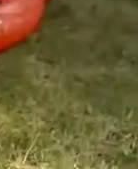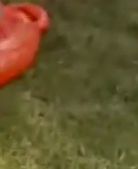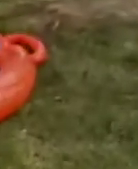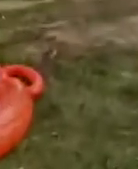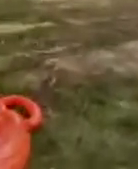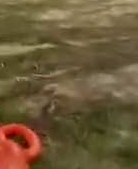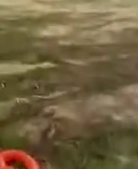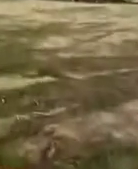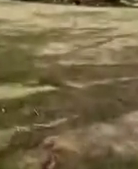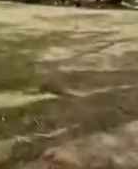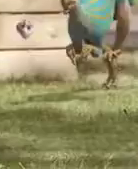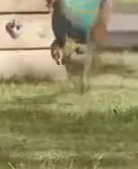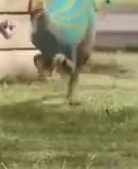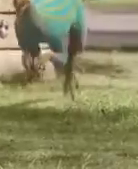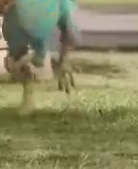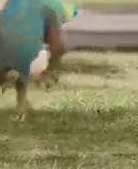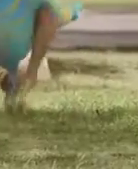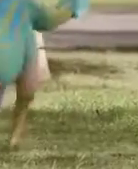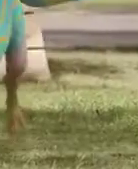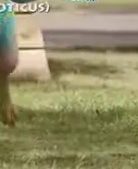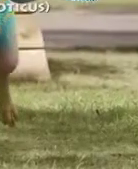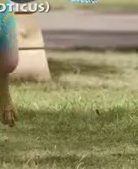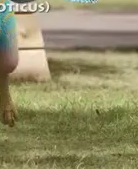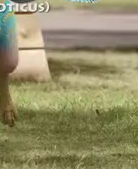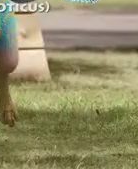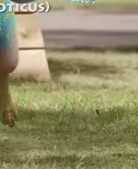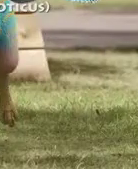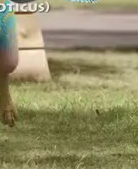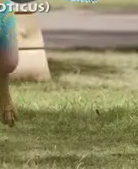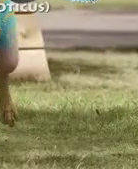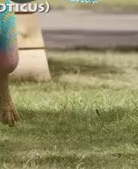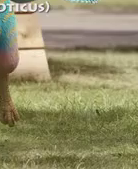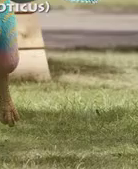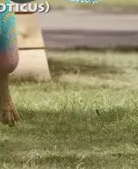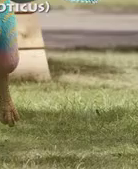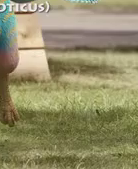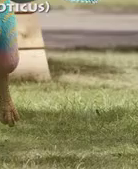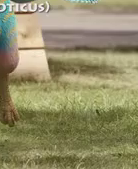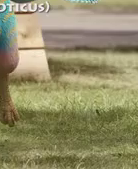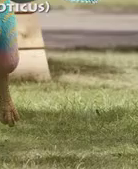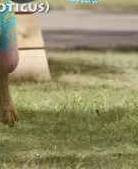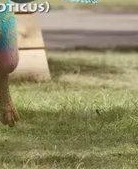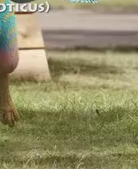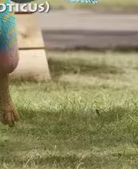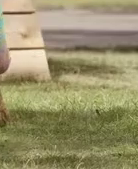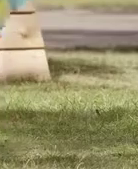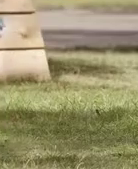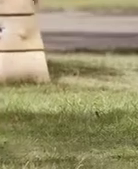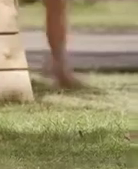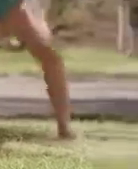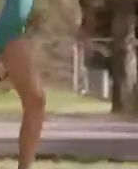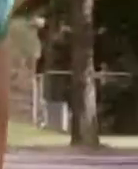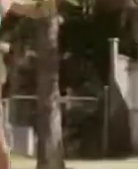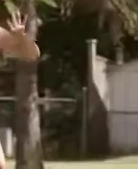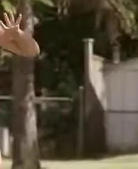sandwich, bolagnas delectamenti. The incisor of a saurus hops towards it. Caption, incisor of a saurus,